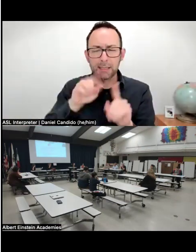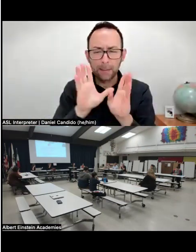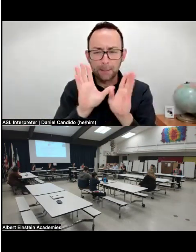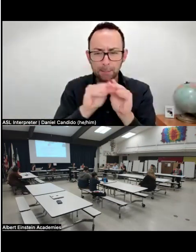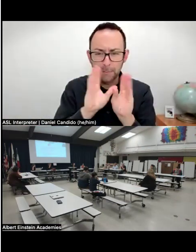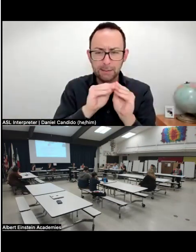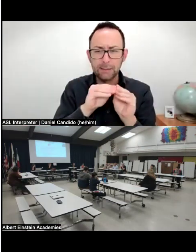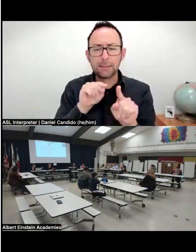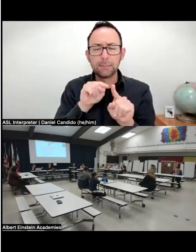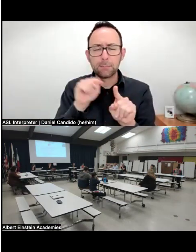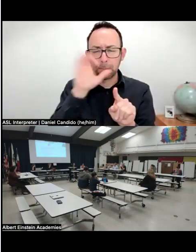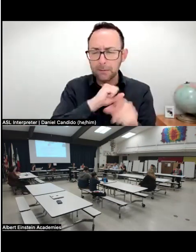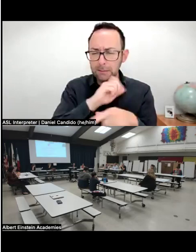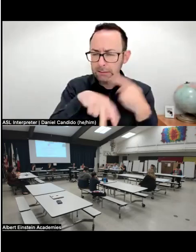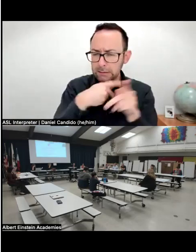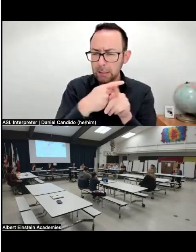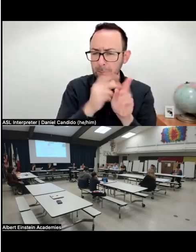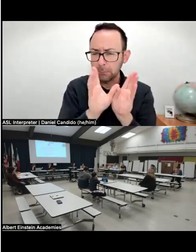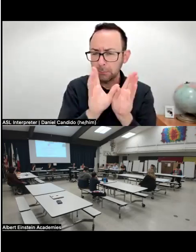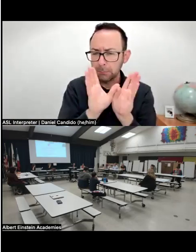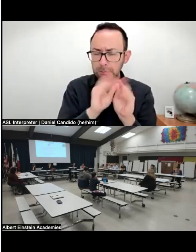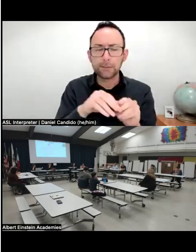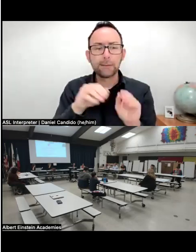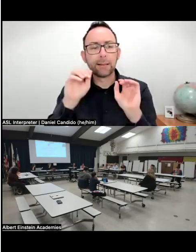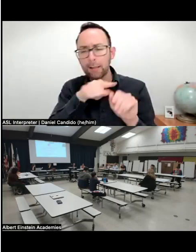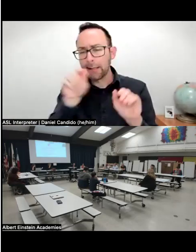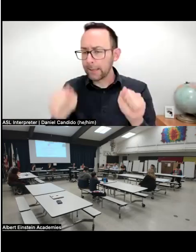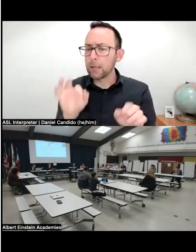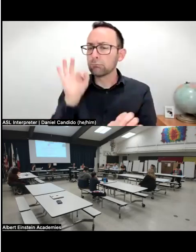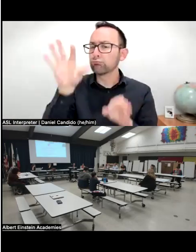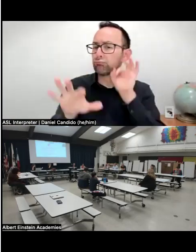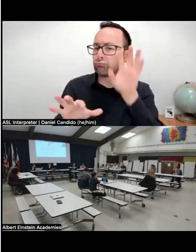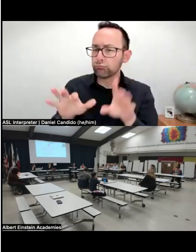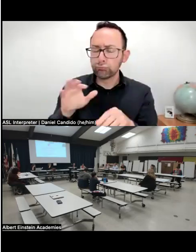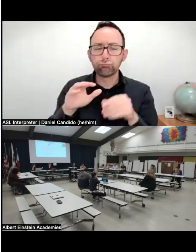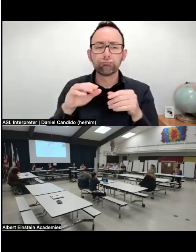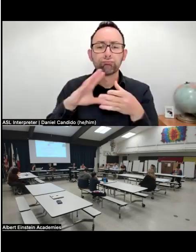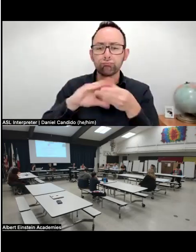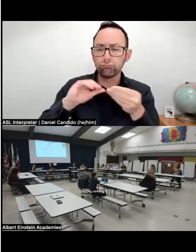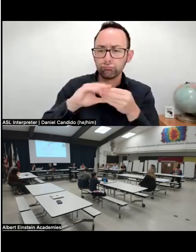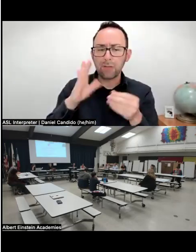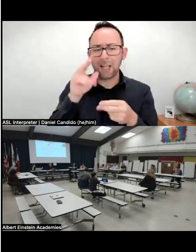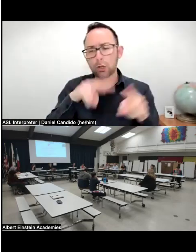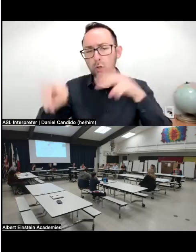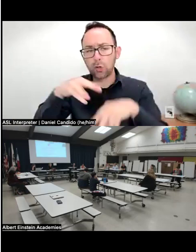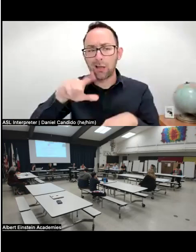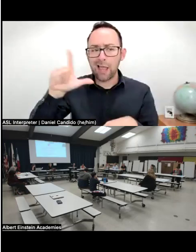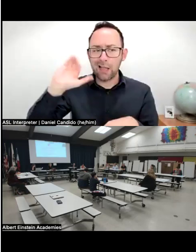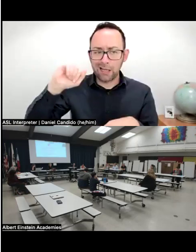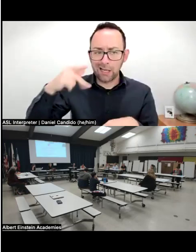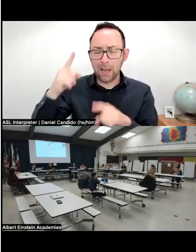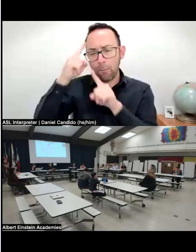purpose of weighing in and looking at the LCAP goals and metrics